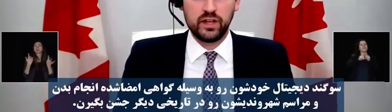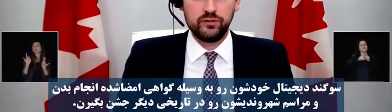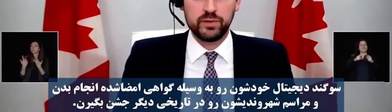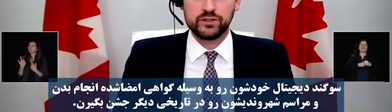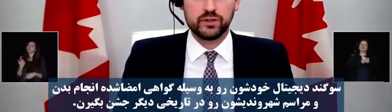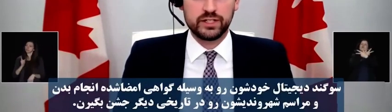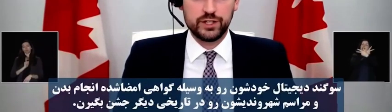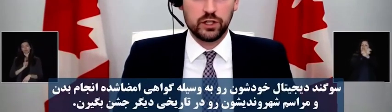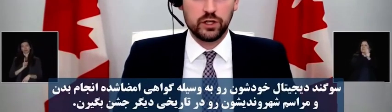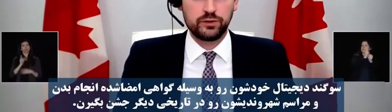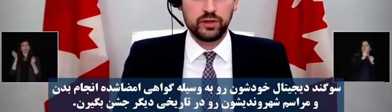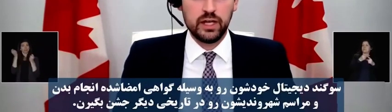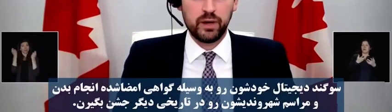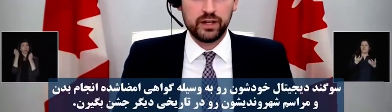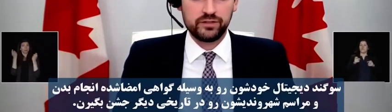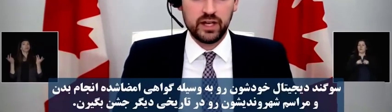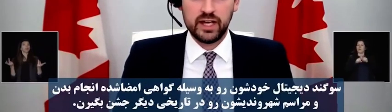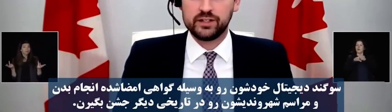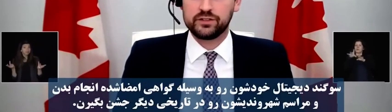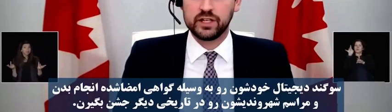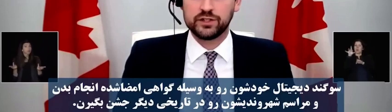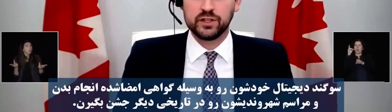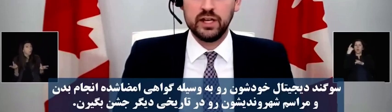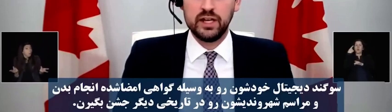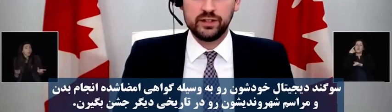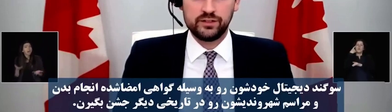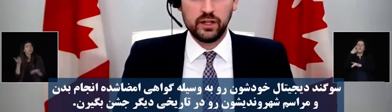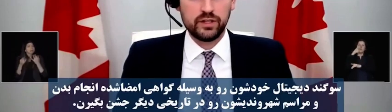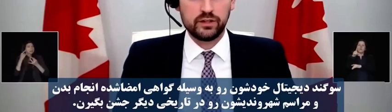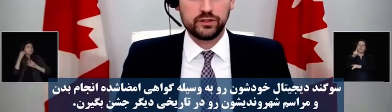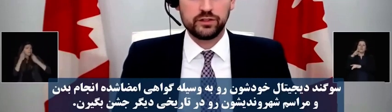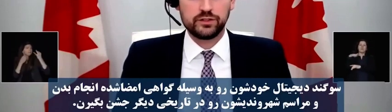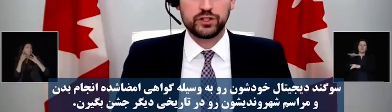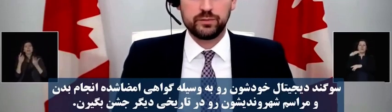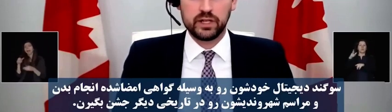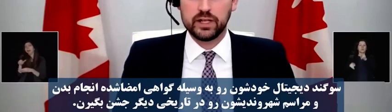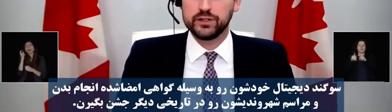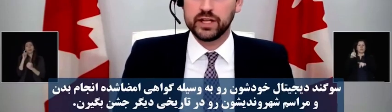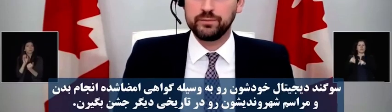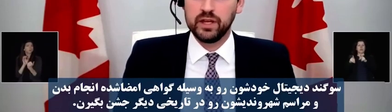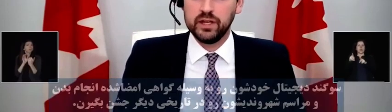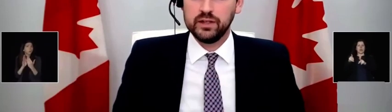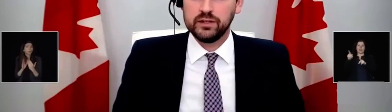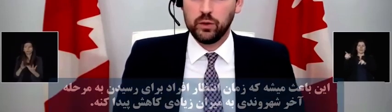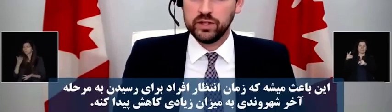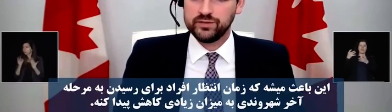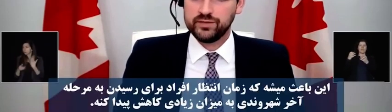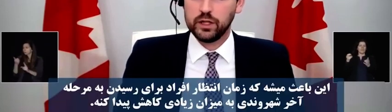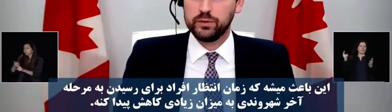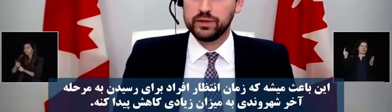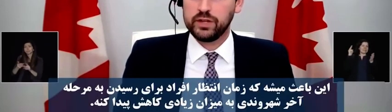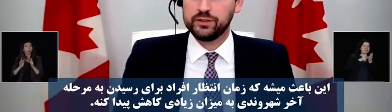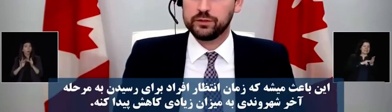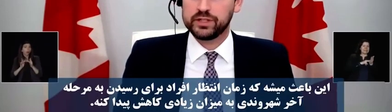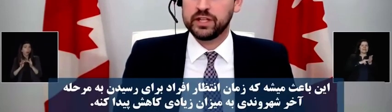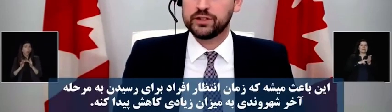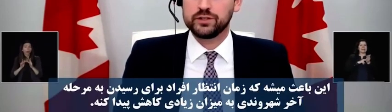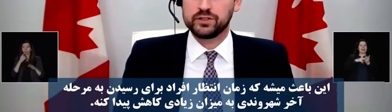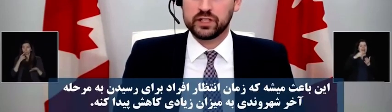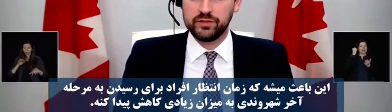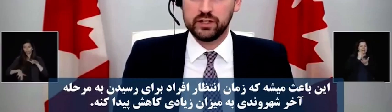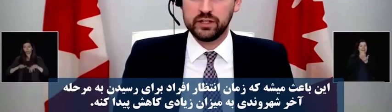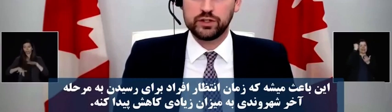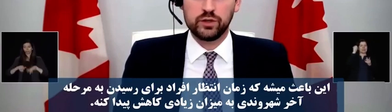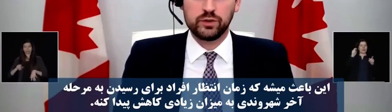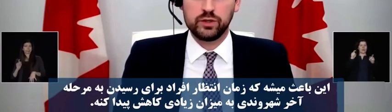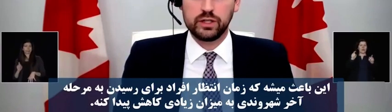quickly self-administer a digital oath by signed attestation and celebrate their citizenship at a later date. Now, once available, this has the potential